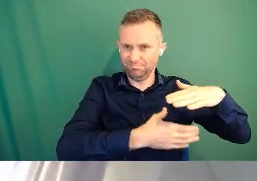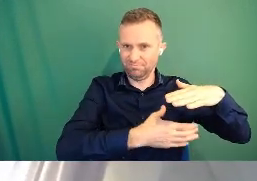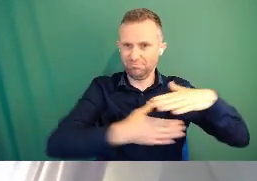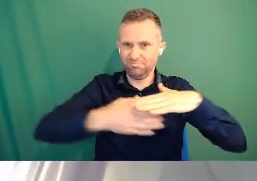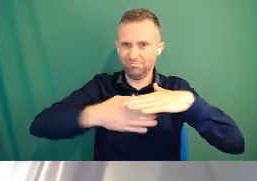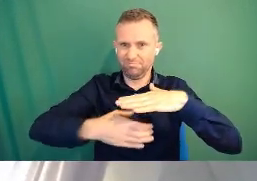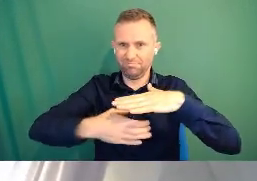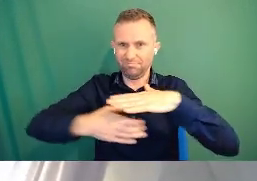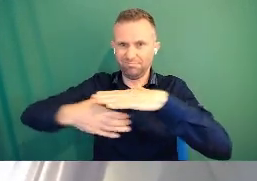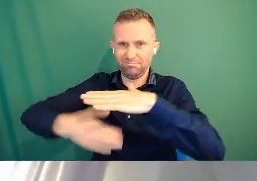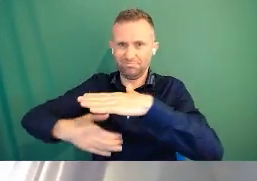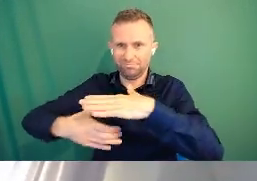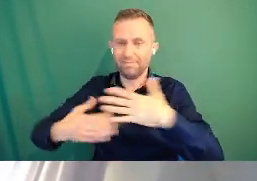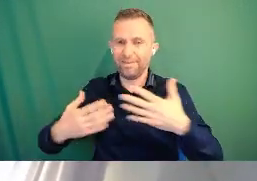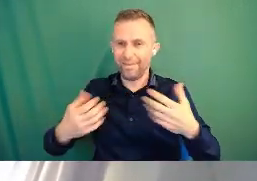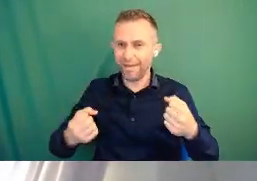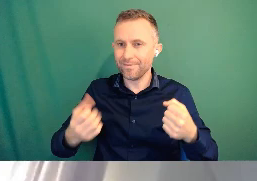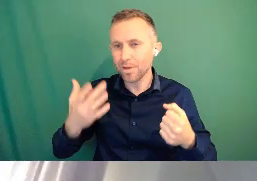basements to the,